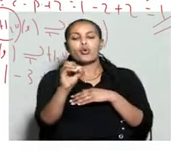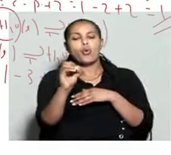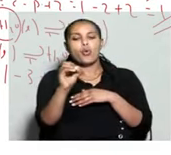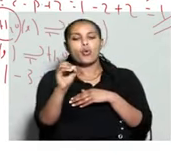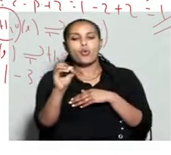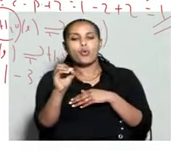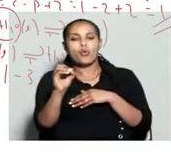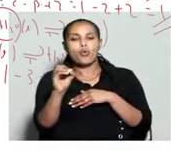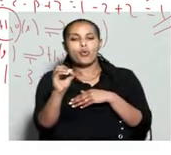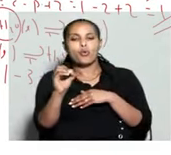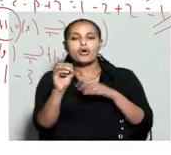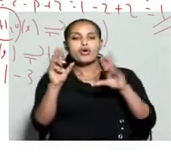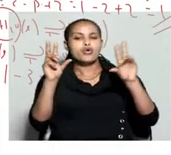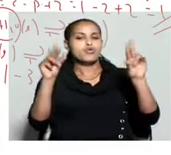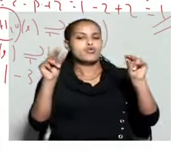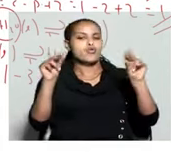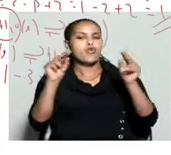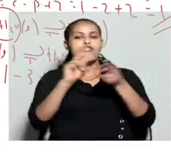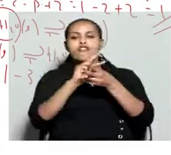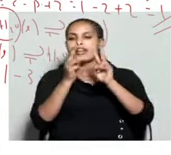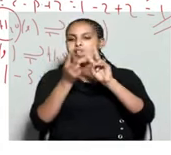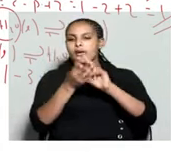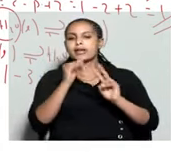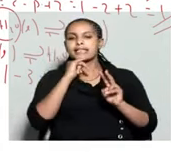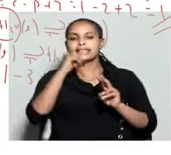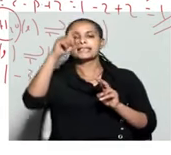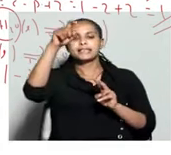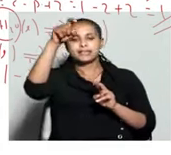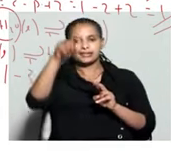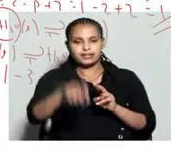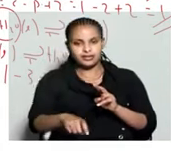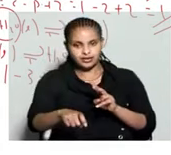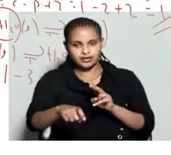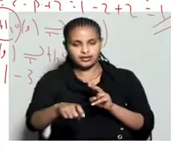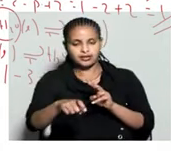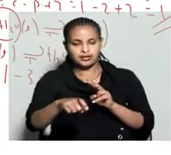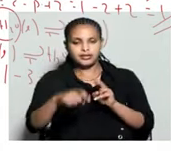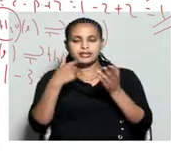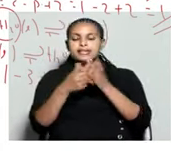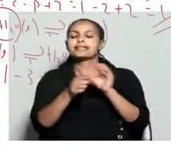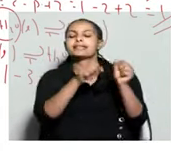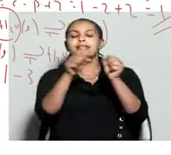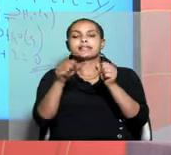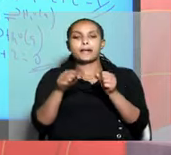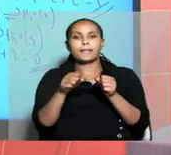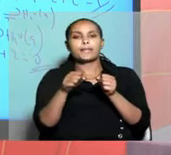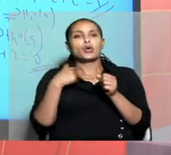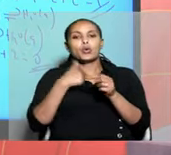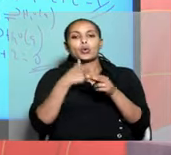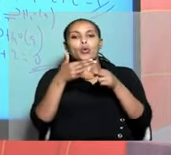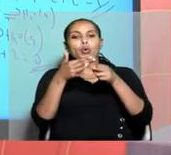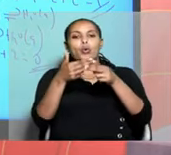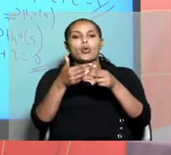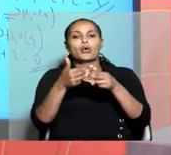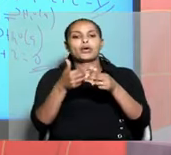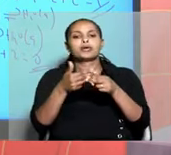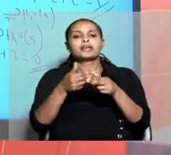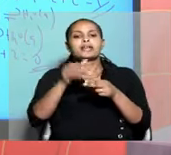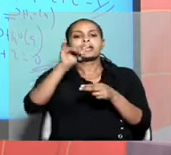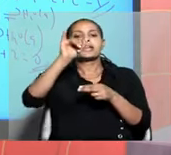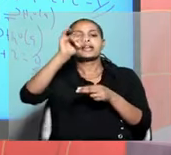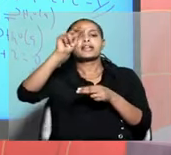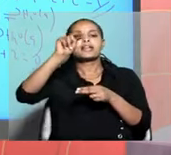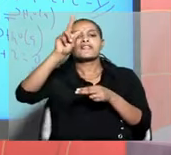0. No variable is required to describe this system. We call it